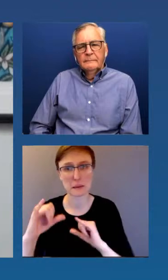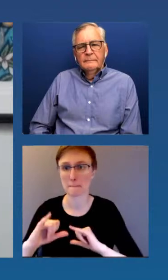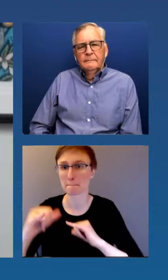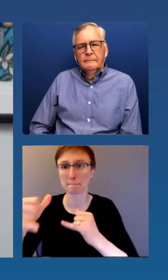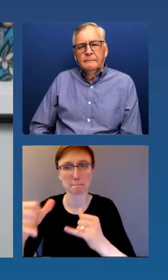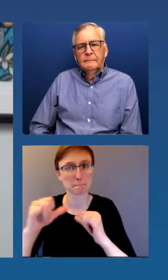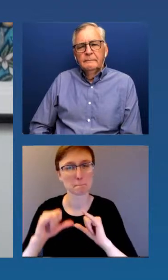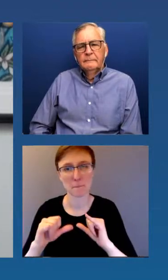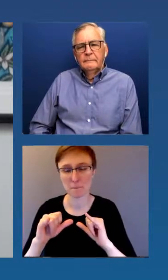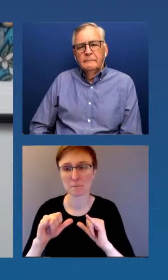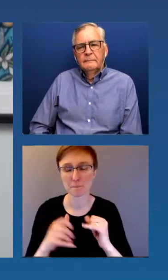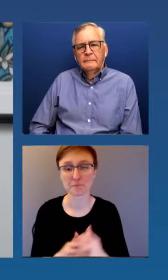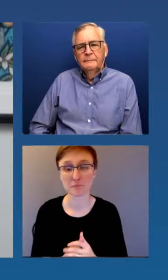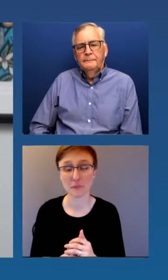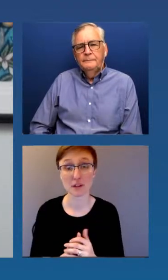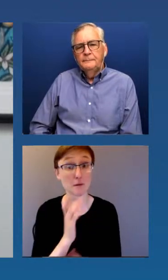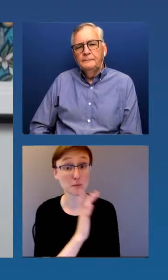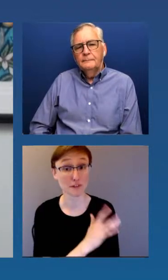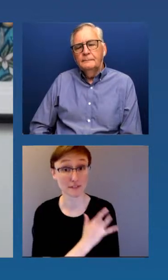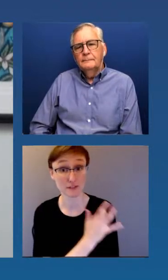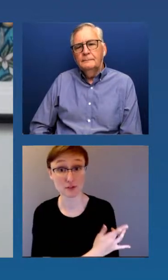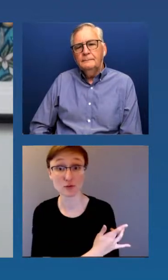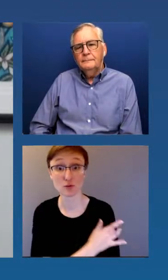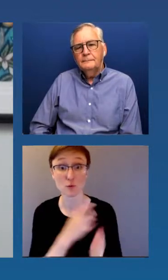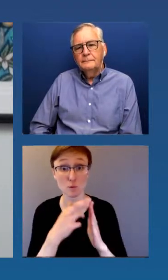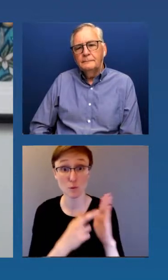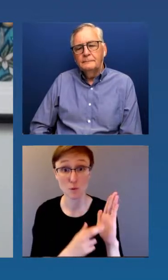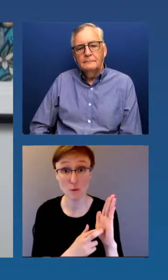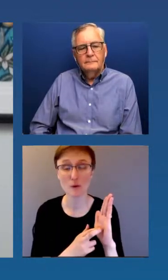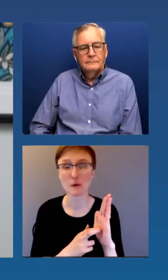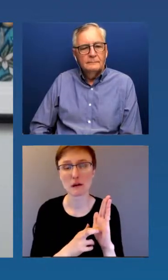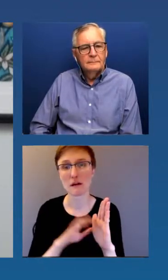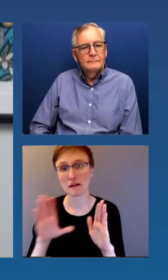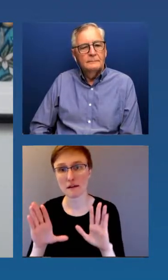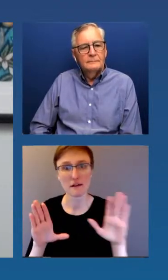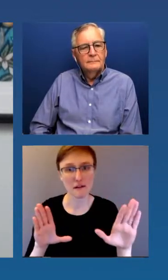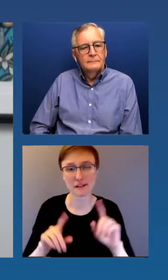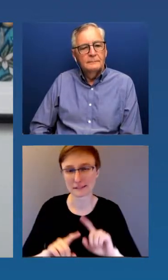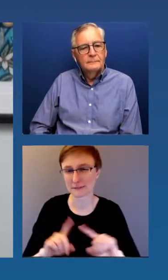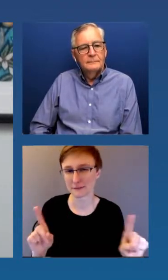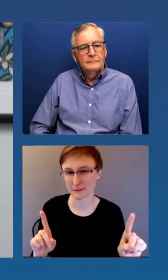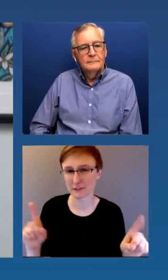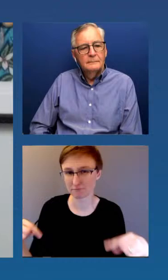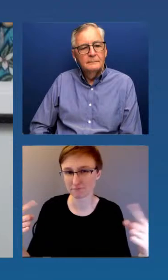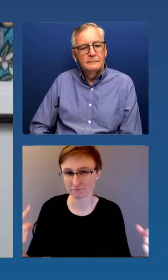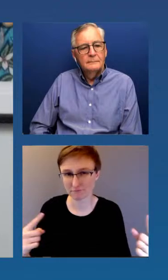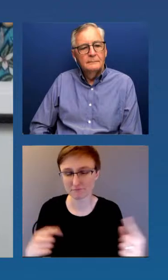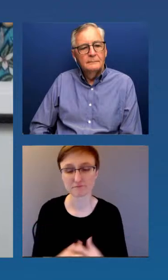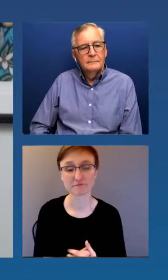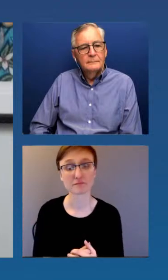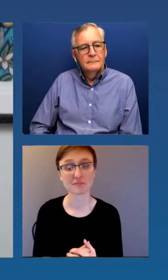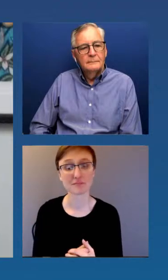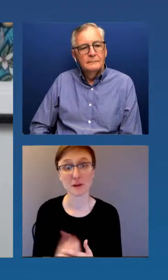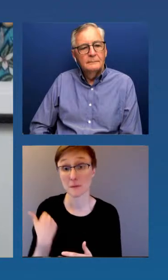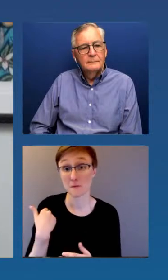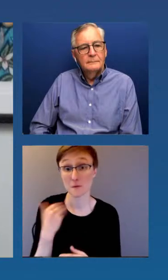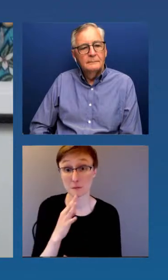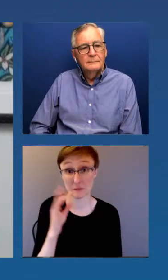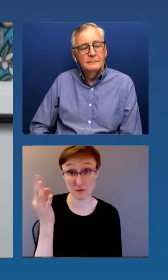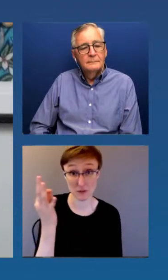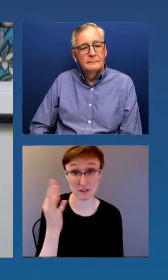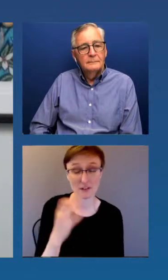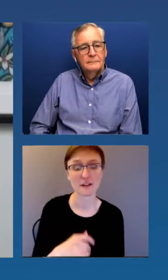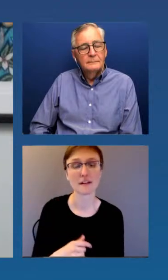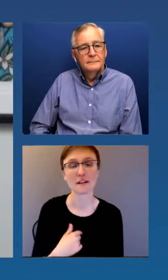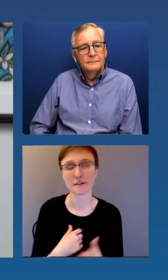though we've had different provincial guidance. And so what I was pointing to in French also was at the base,